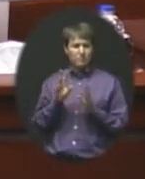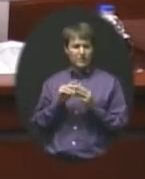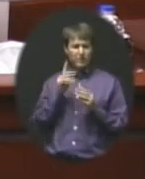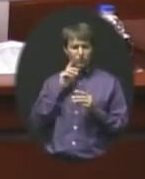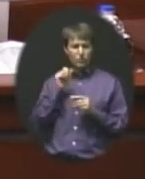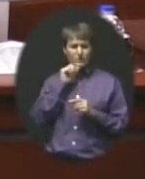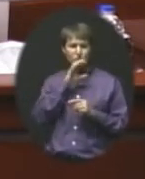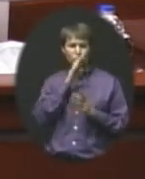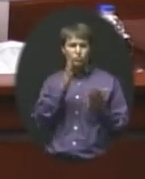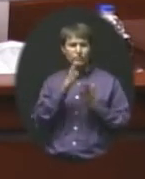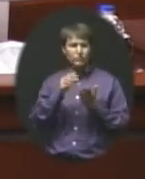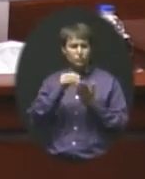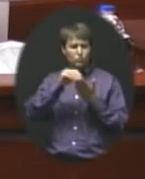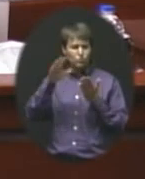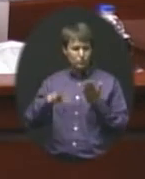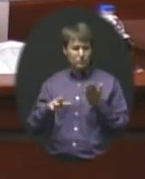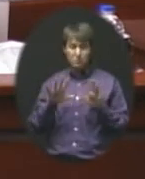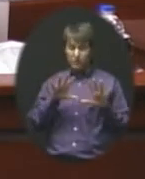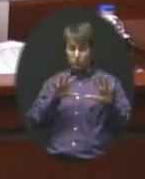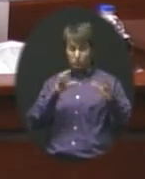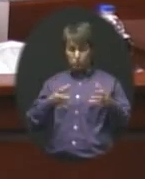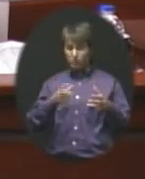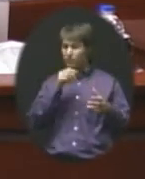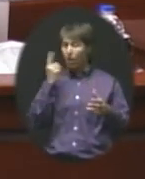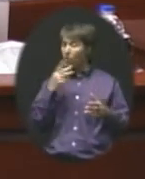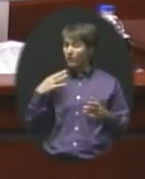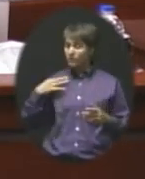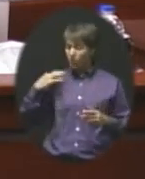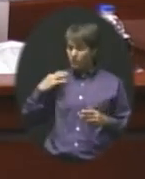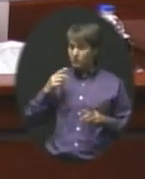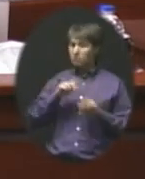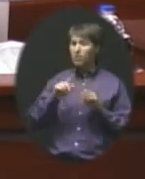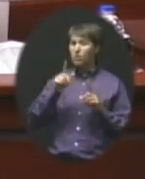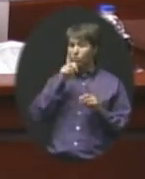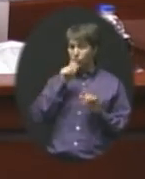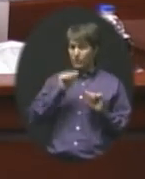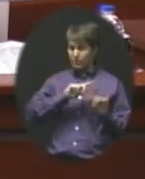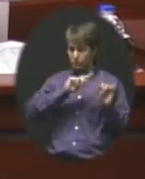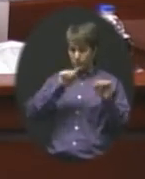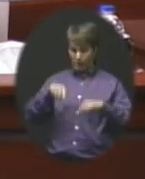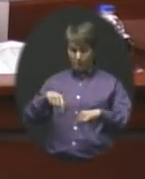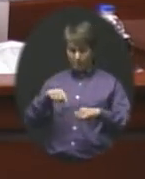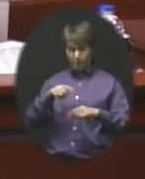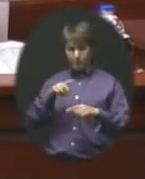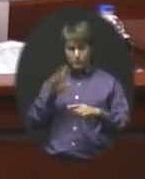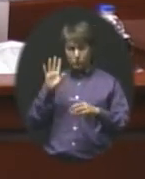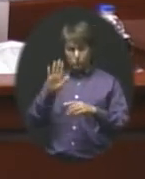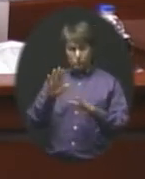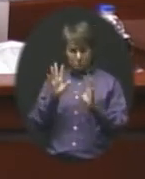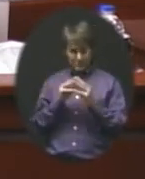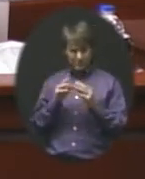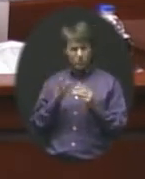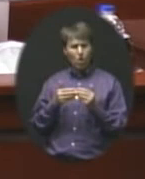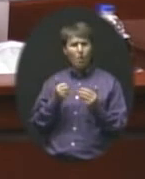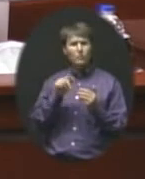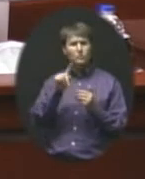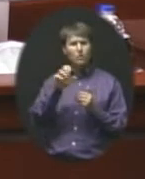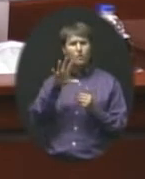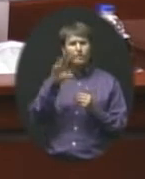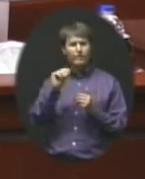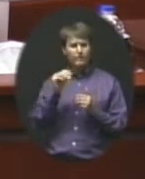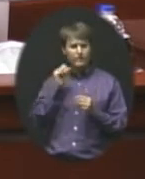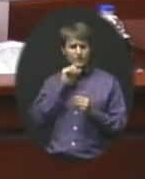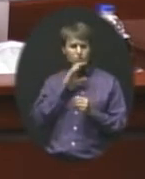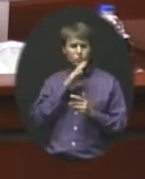but the group that not just volunteers but were able to attend this week, her meetings, almost 150 seniors